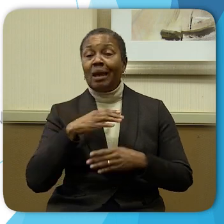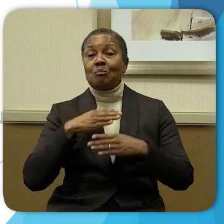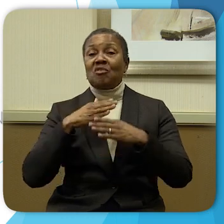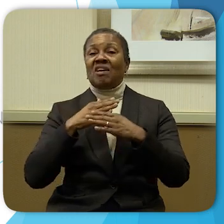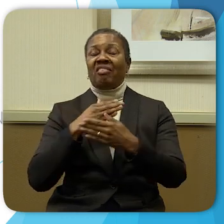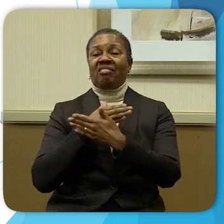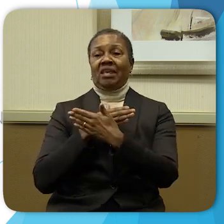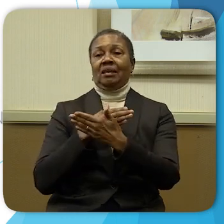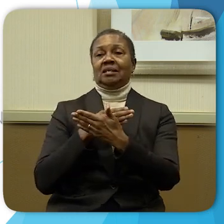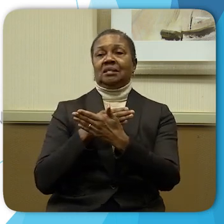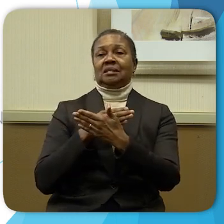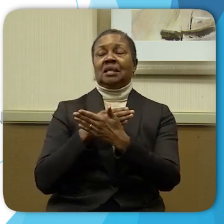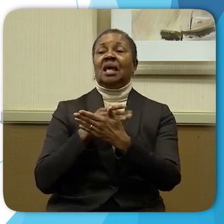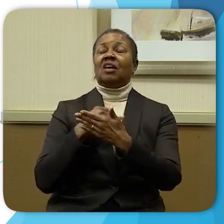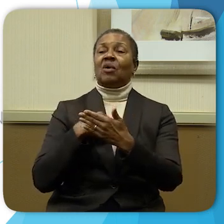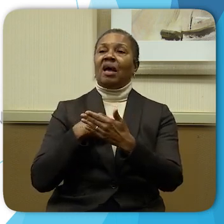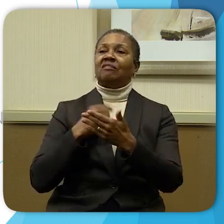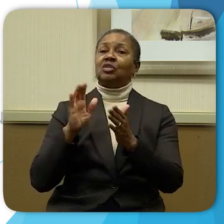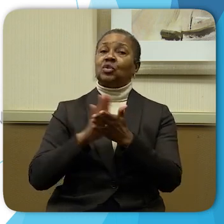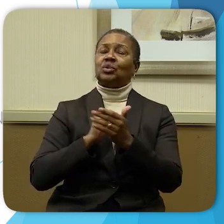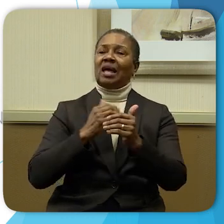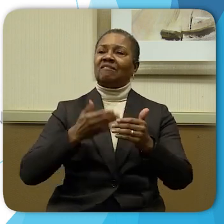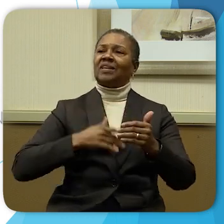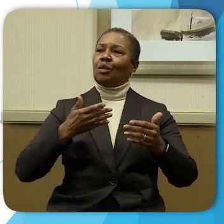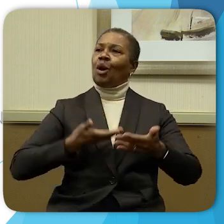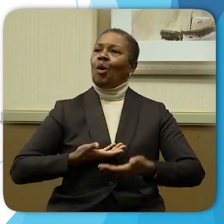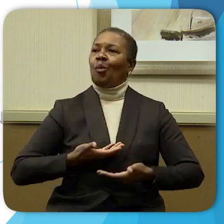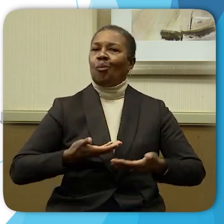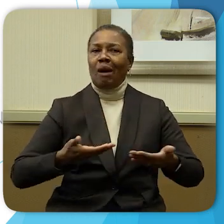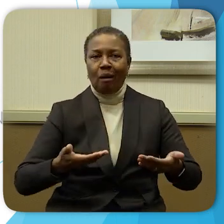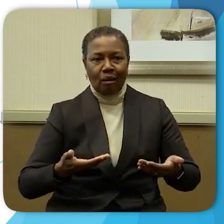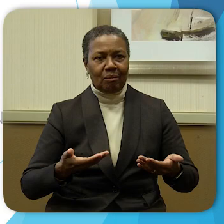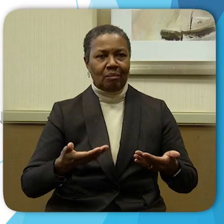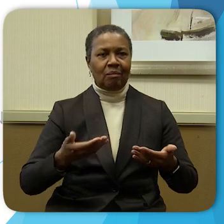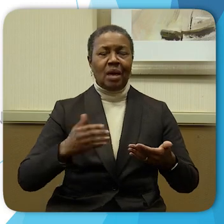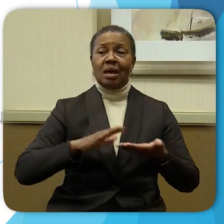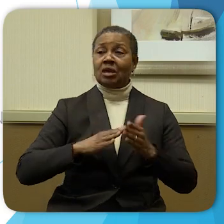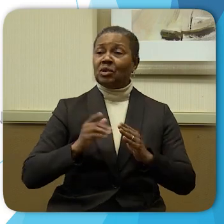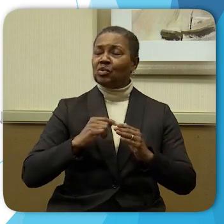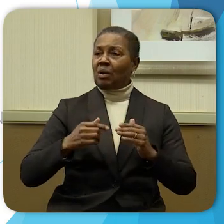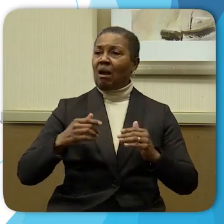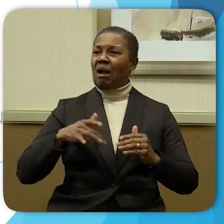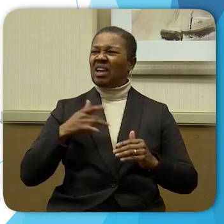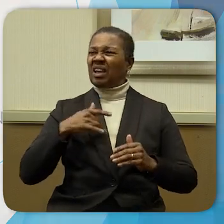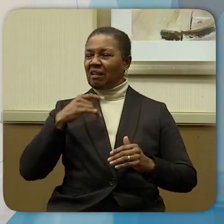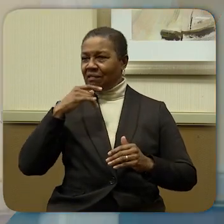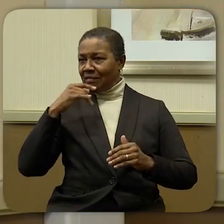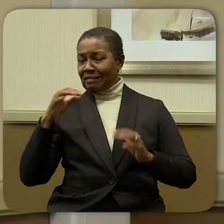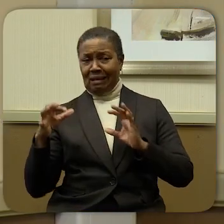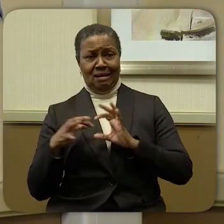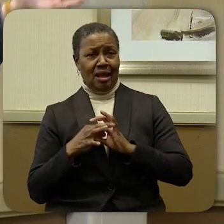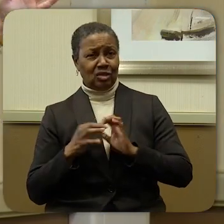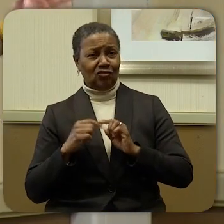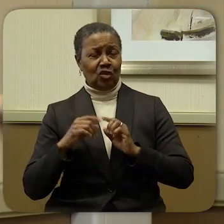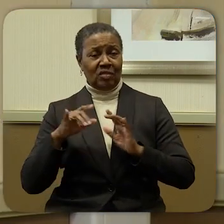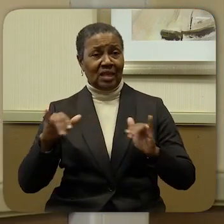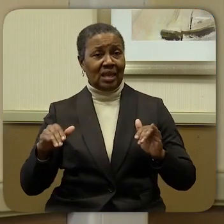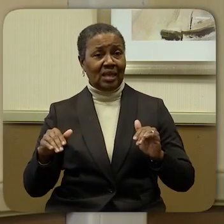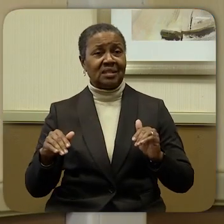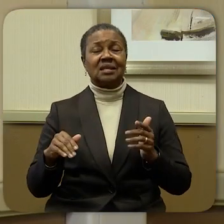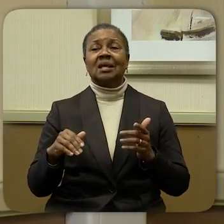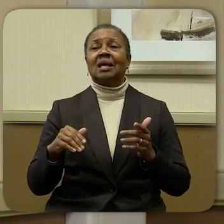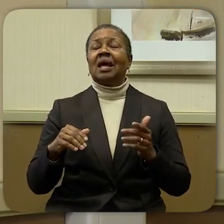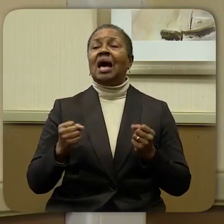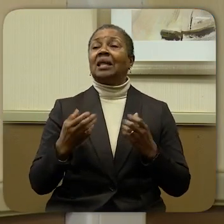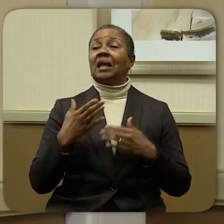these things by having welcoming schools, right? And having communities where kids feel connected. So I spent a lot